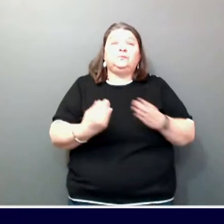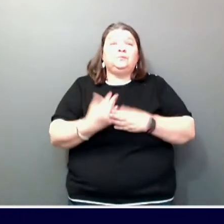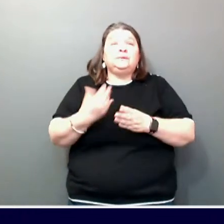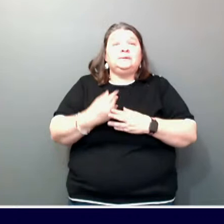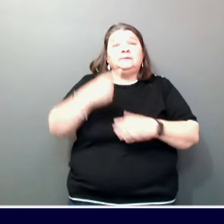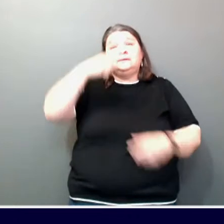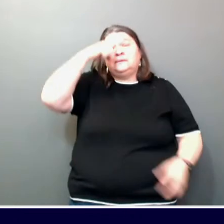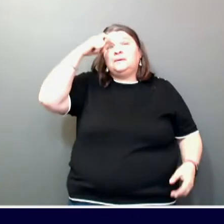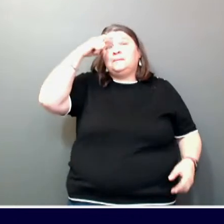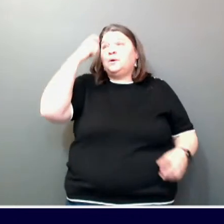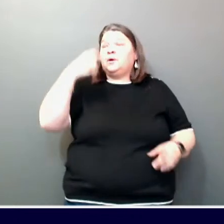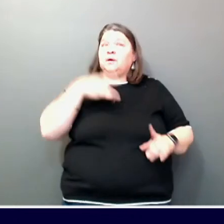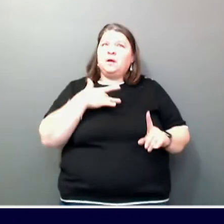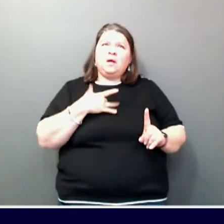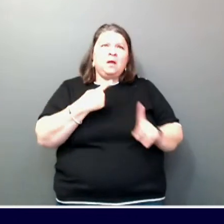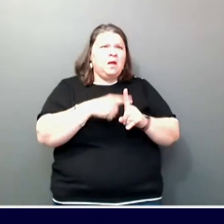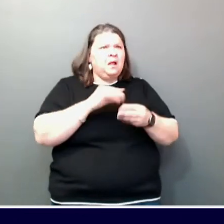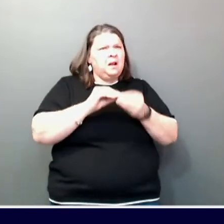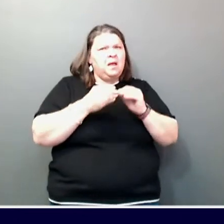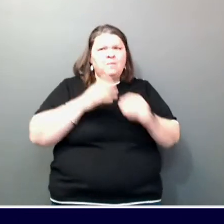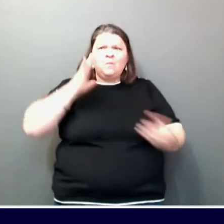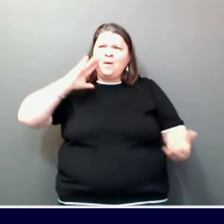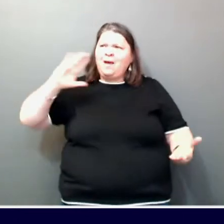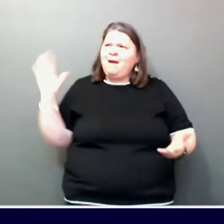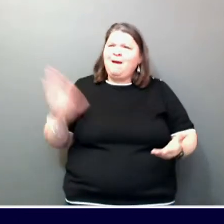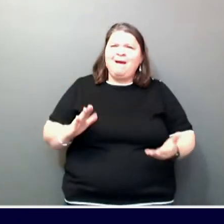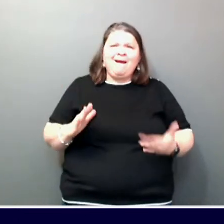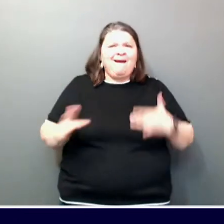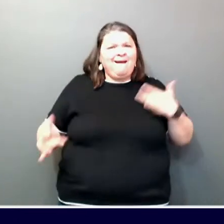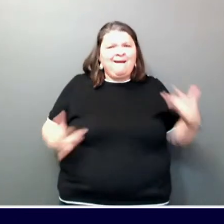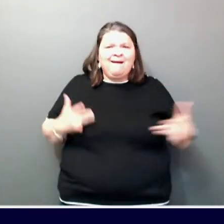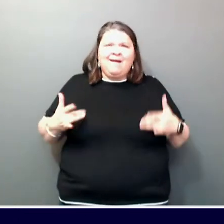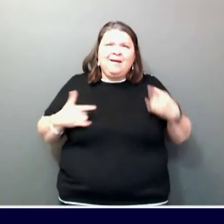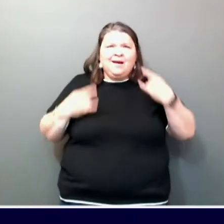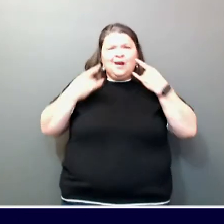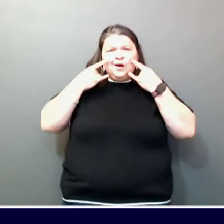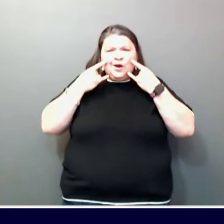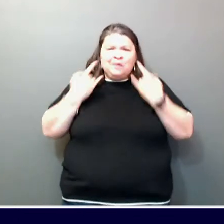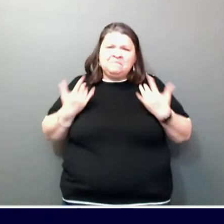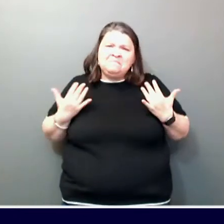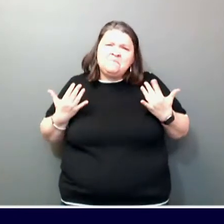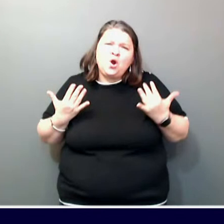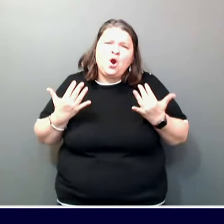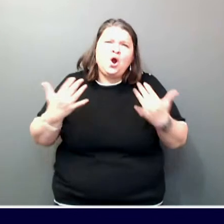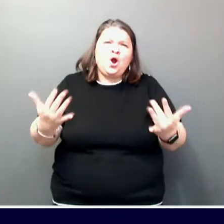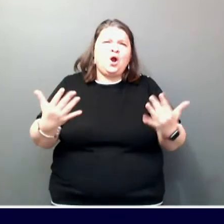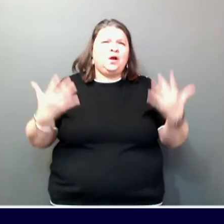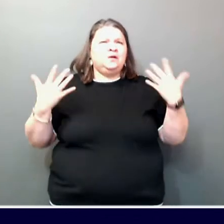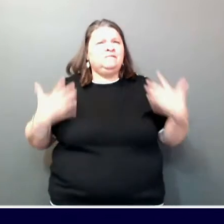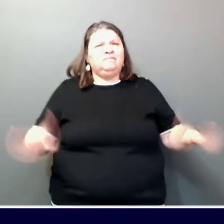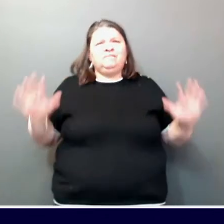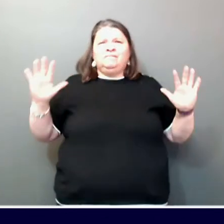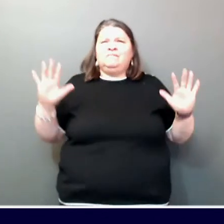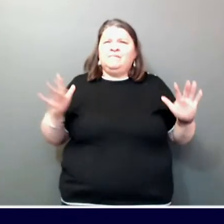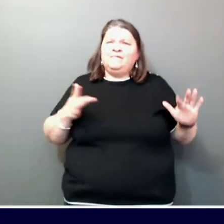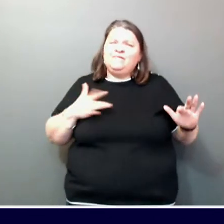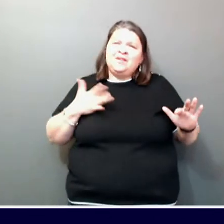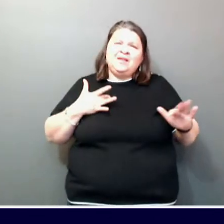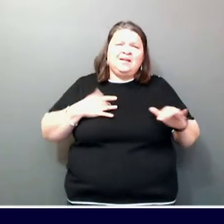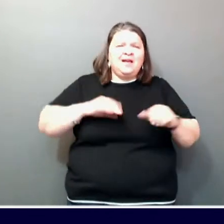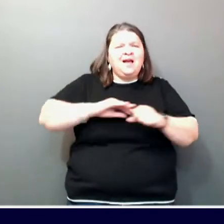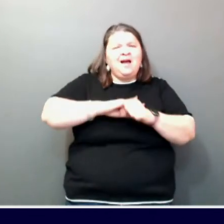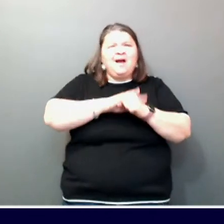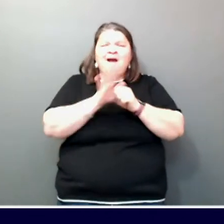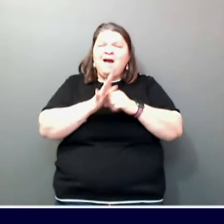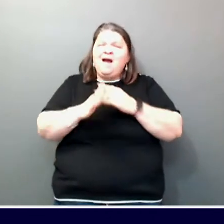And everybody was very excited. They burned their masks in some cases. They did all of these things that suggested that the pandemic was over. Of course, that's